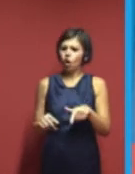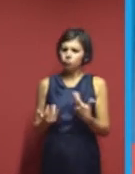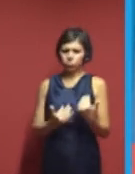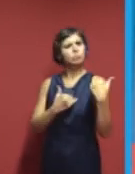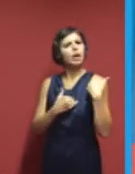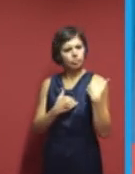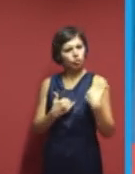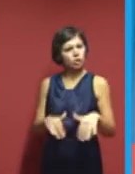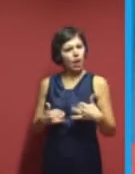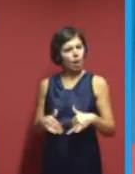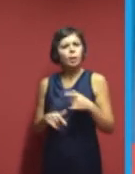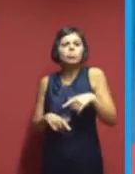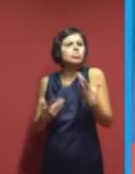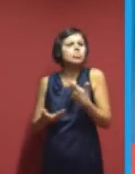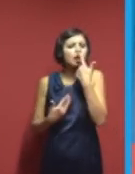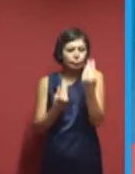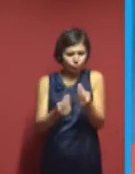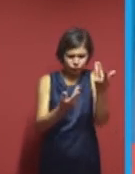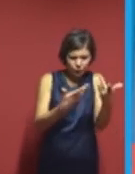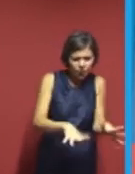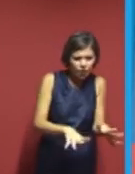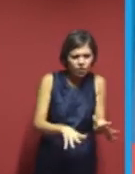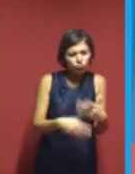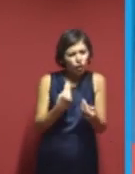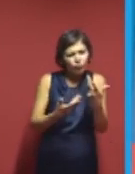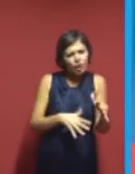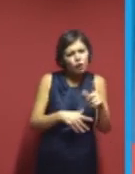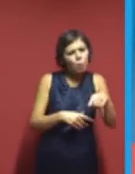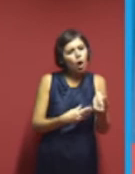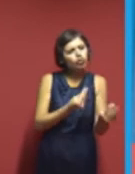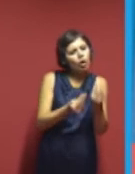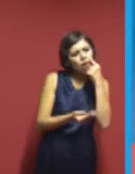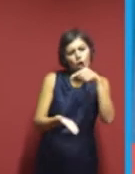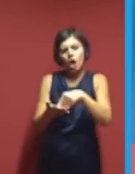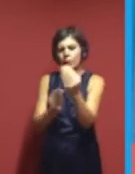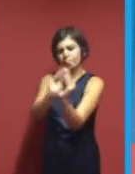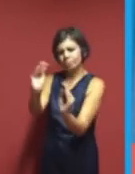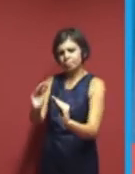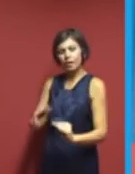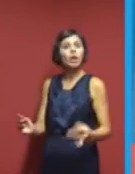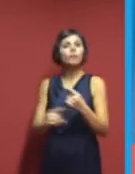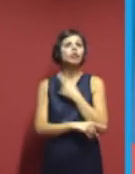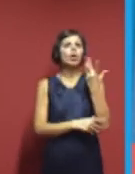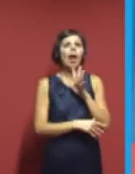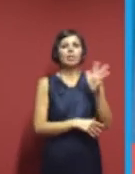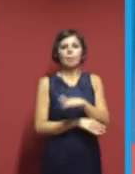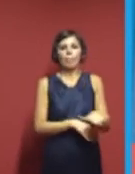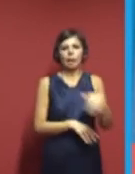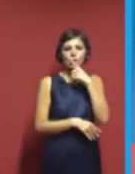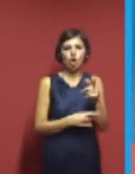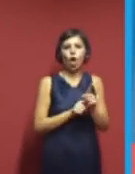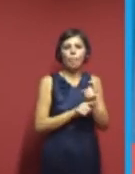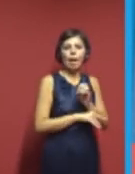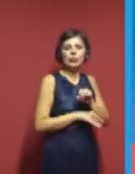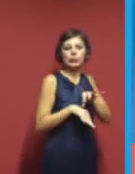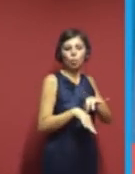Secondly, real tools. We give kids the ability to use soldering irons, saws, glue guns, things that are quite dangerous. And if